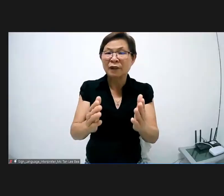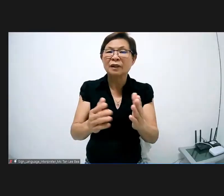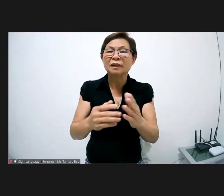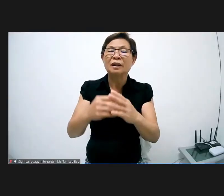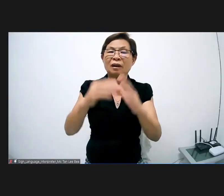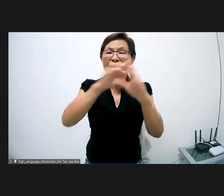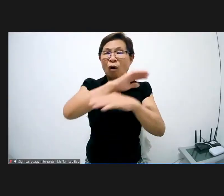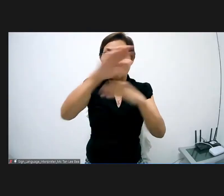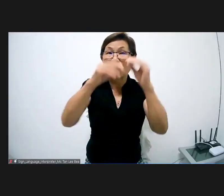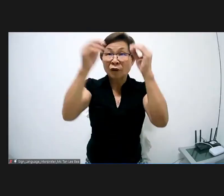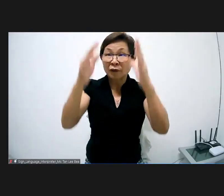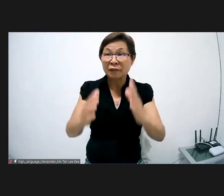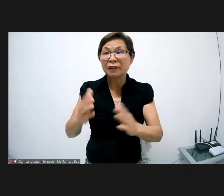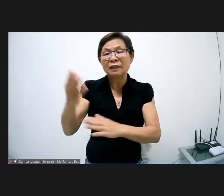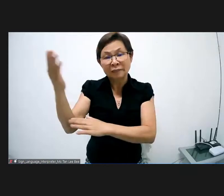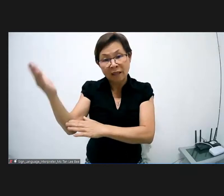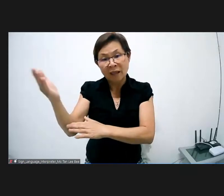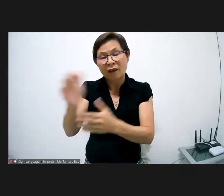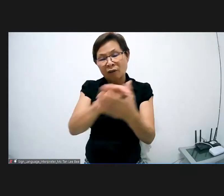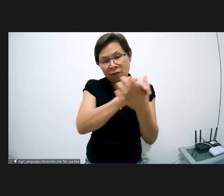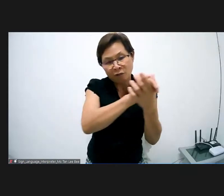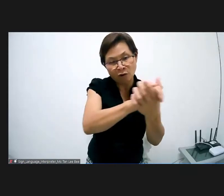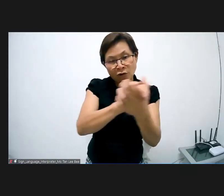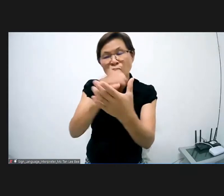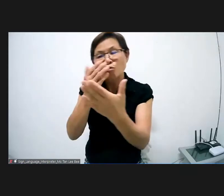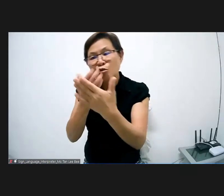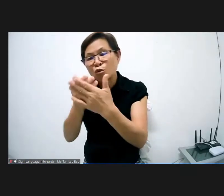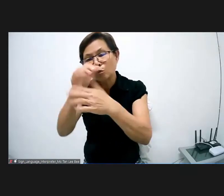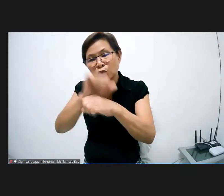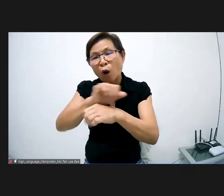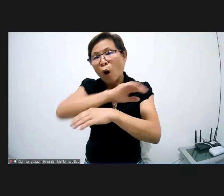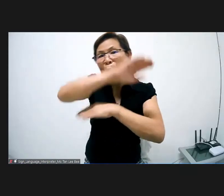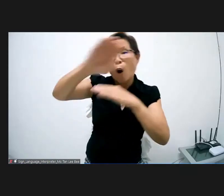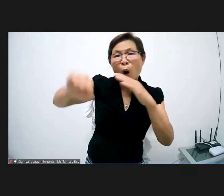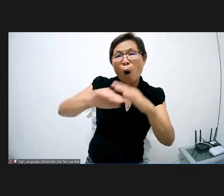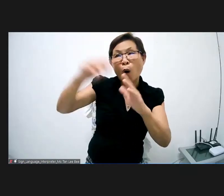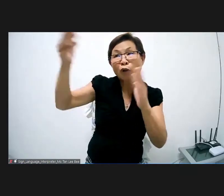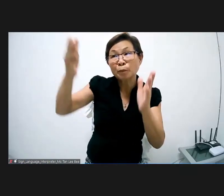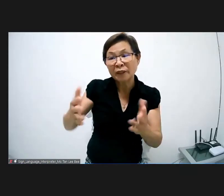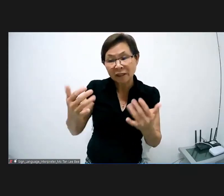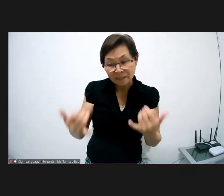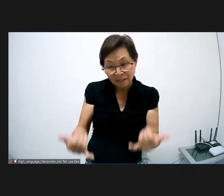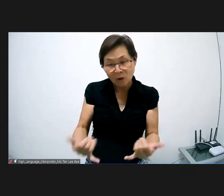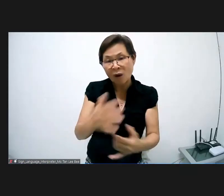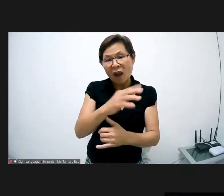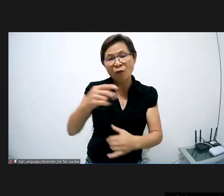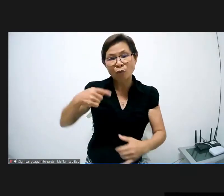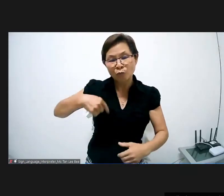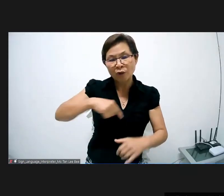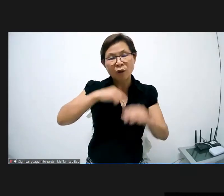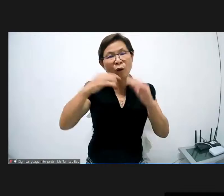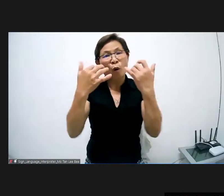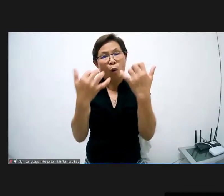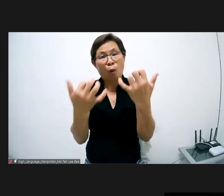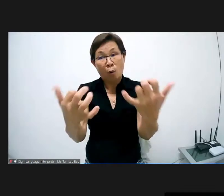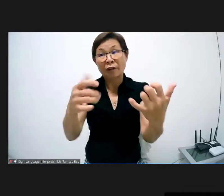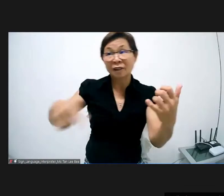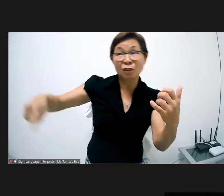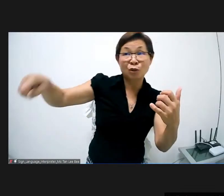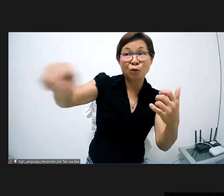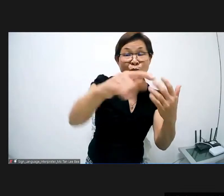again, congratulations and a good job to all our speakers for today. And as for our audience, we